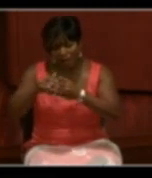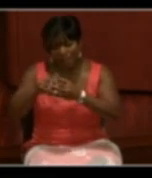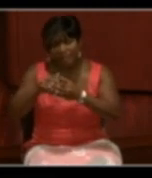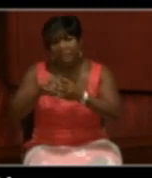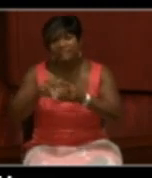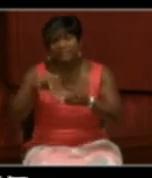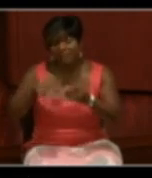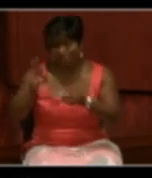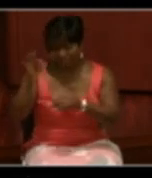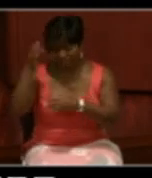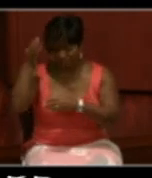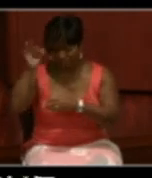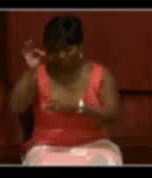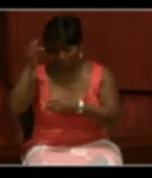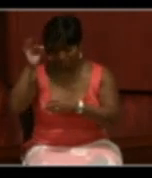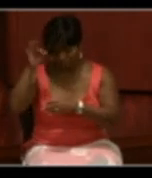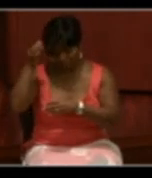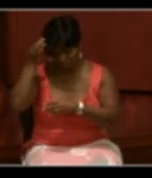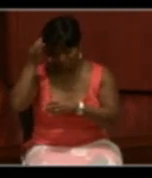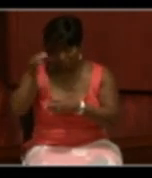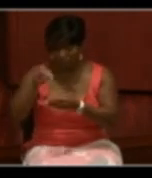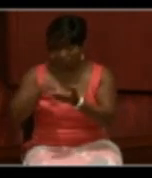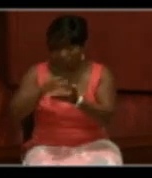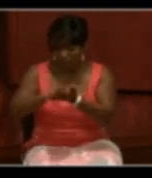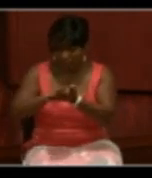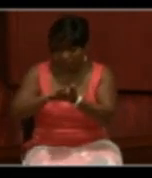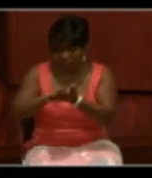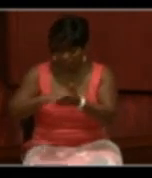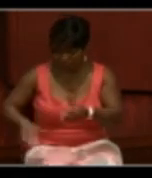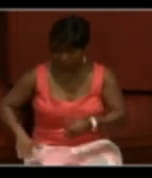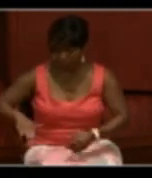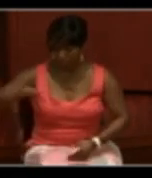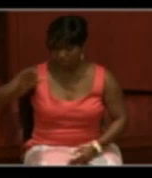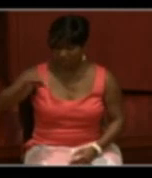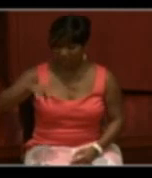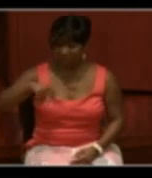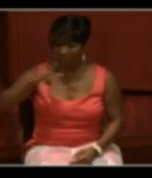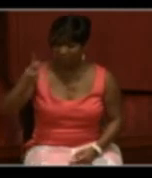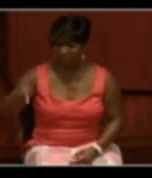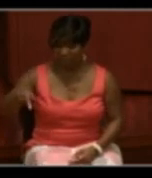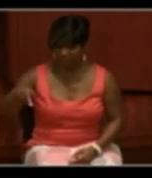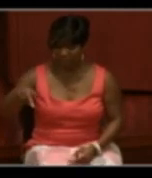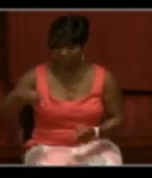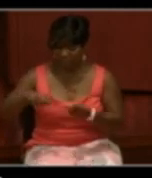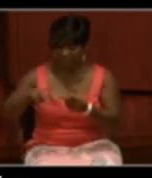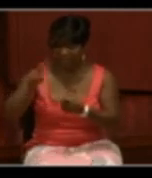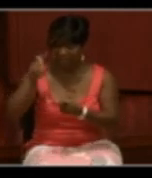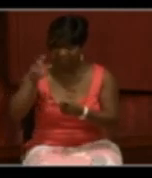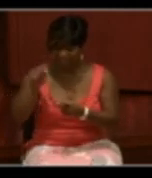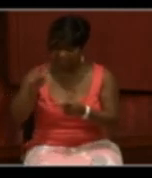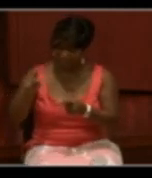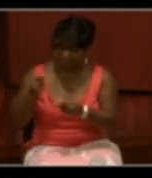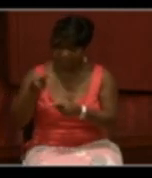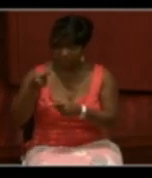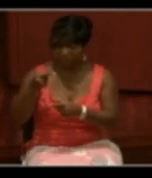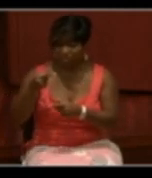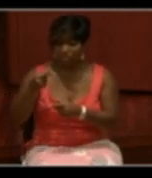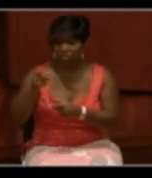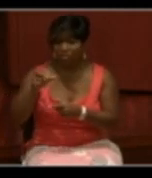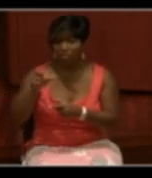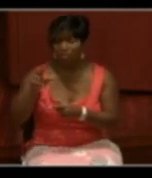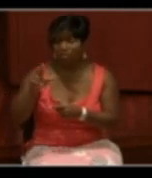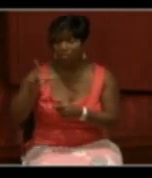federal records. A native of Philadelphia and a veteran of the first Gulf War, Damani pursued